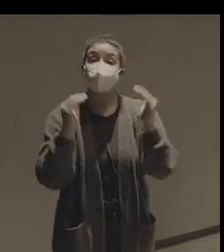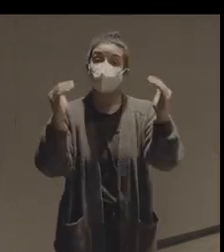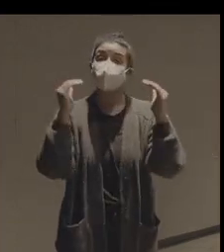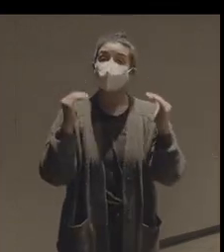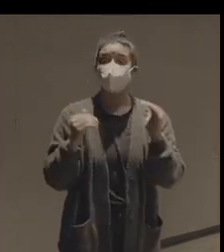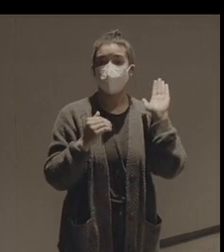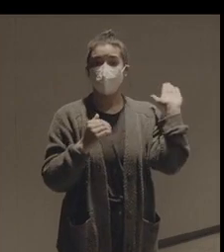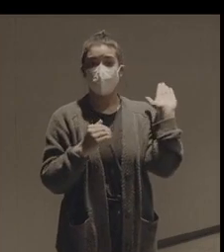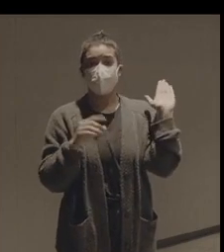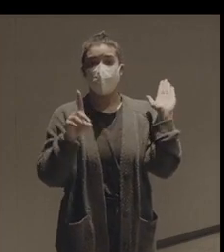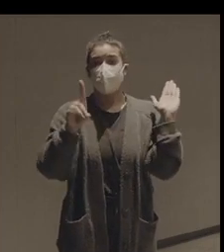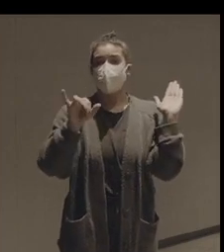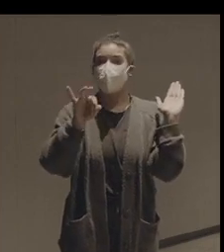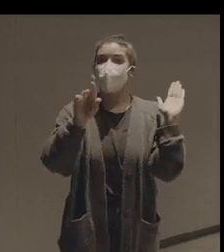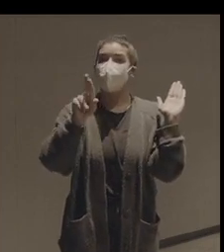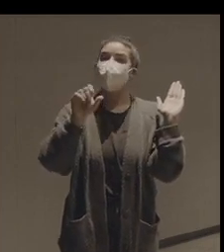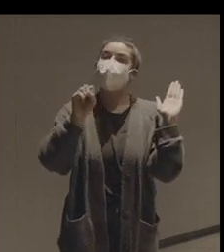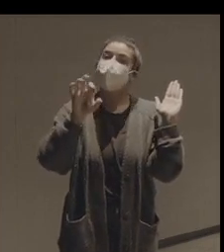lenses.